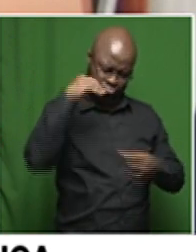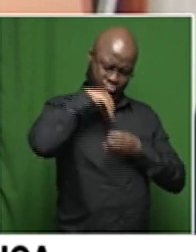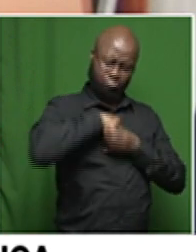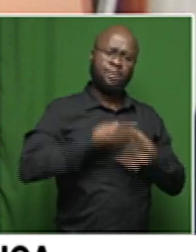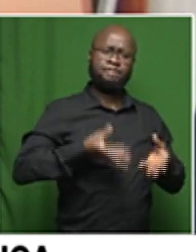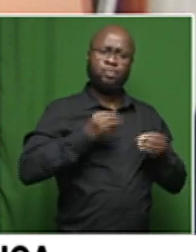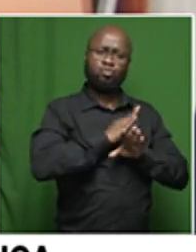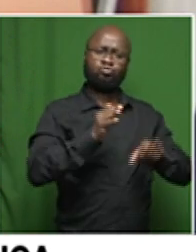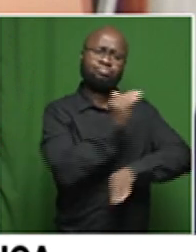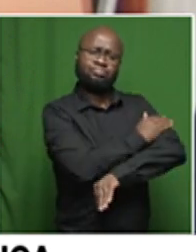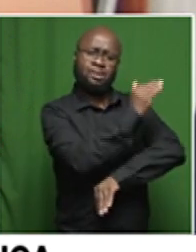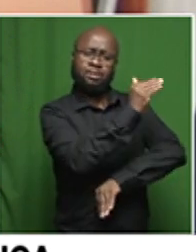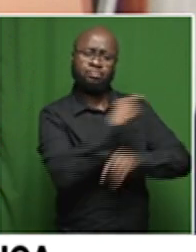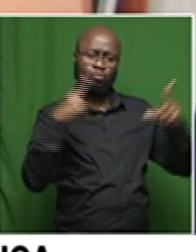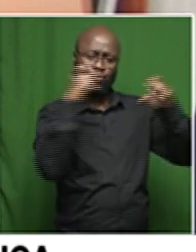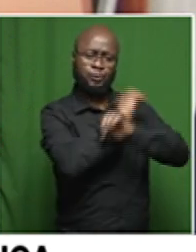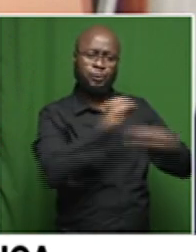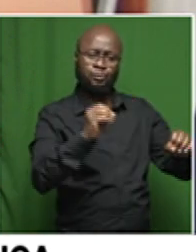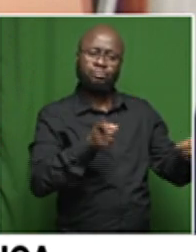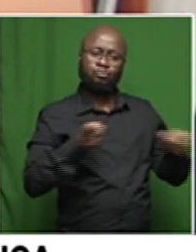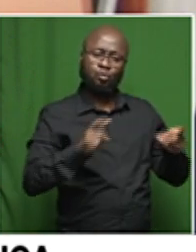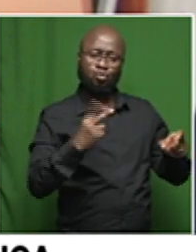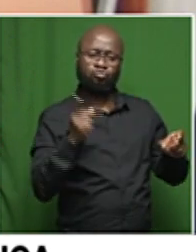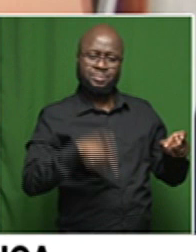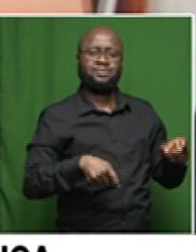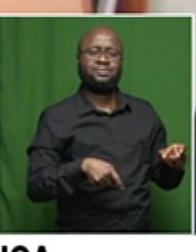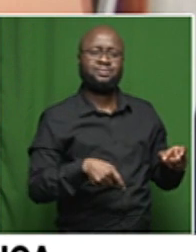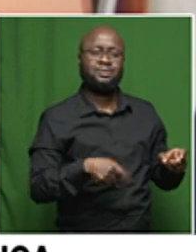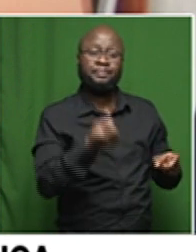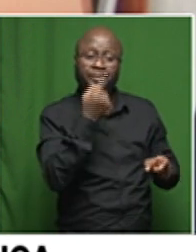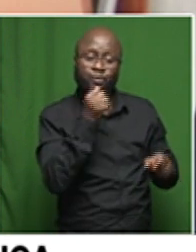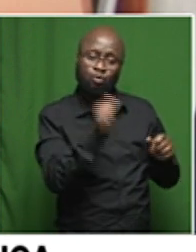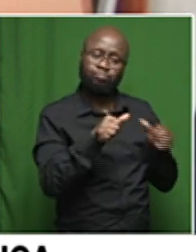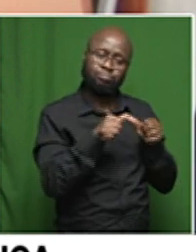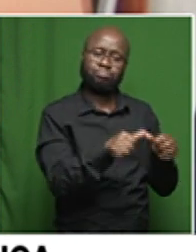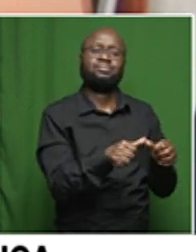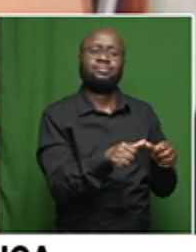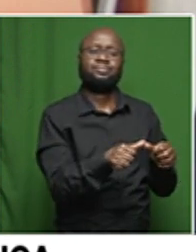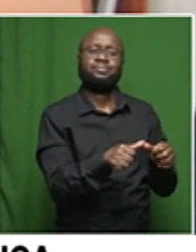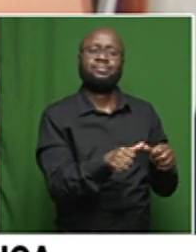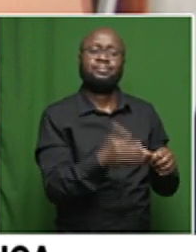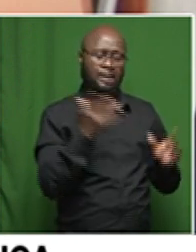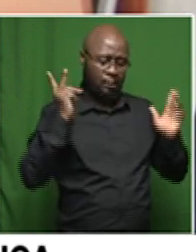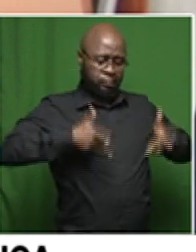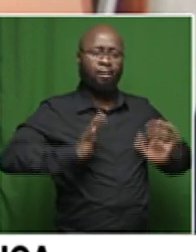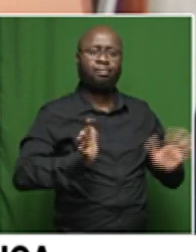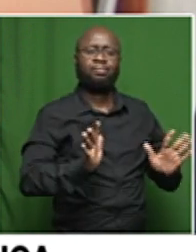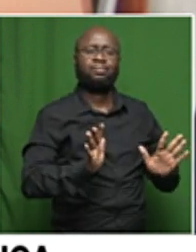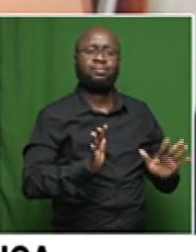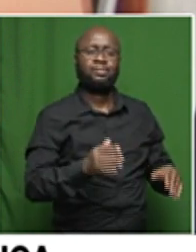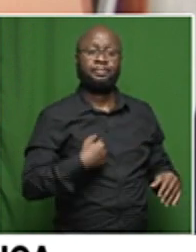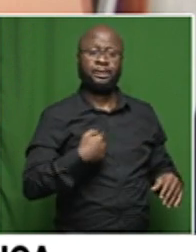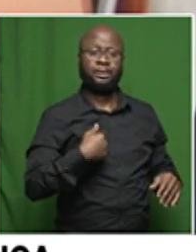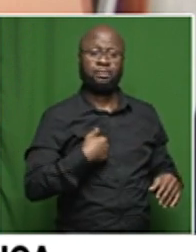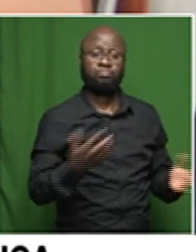complications. You want it to be controlled, and then you want to take your medications. Don't skip. And then secondly, I think I'm a strong advocate